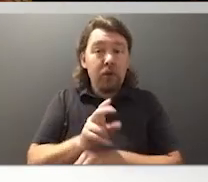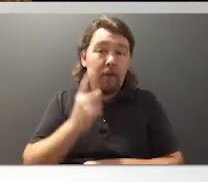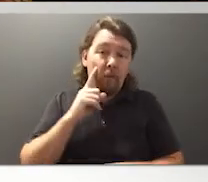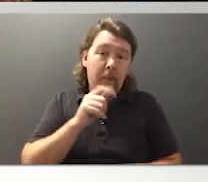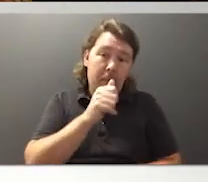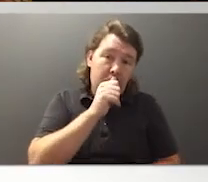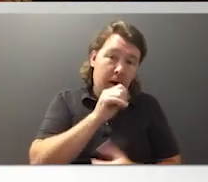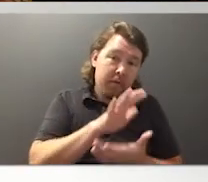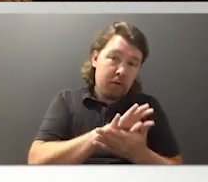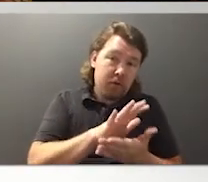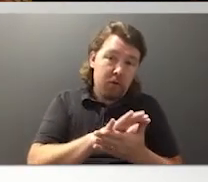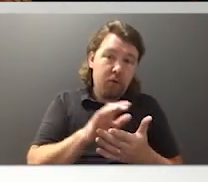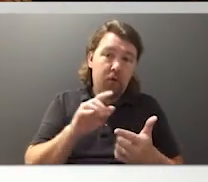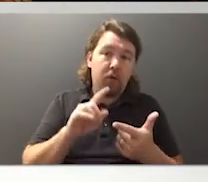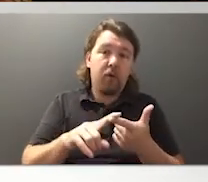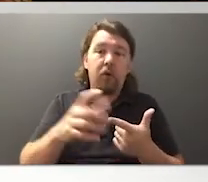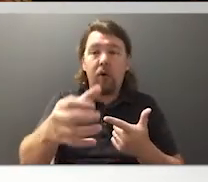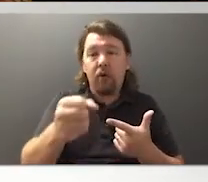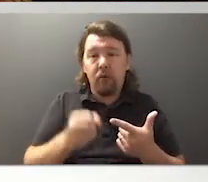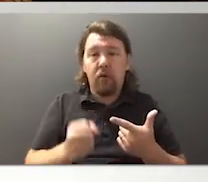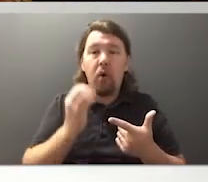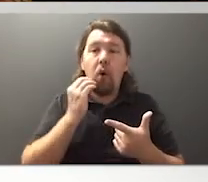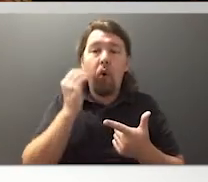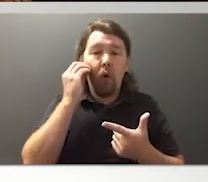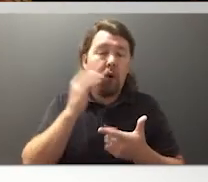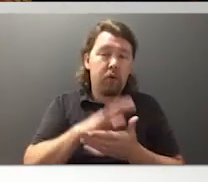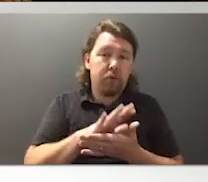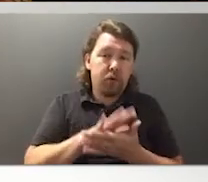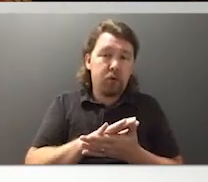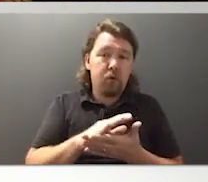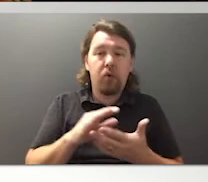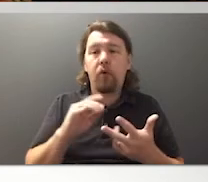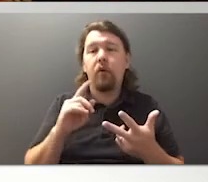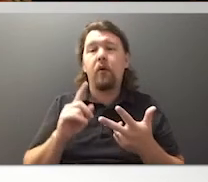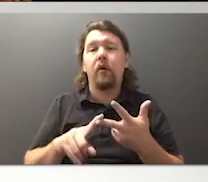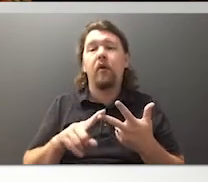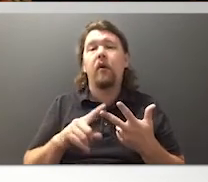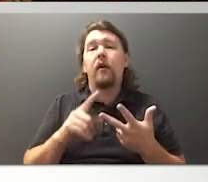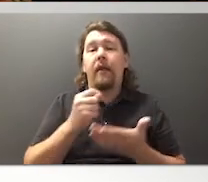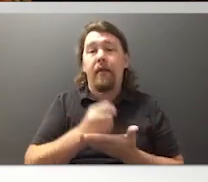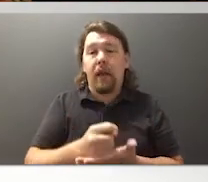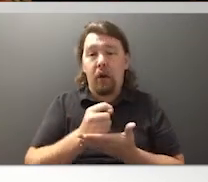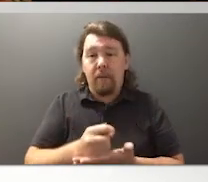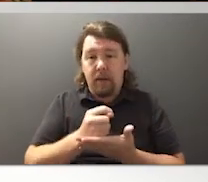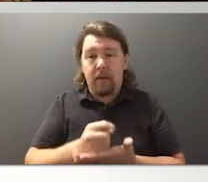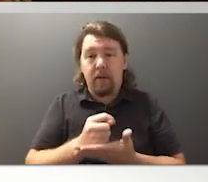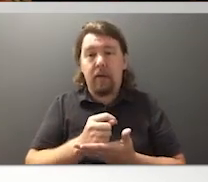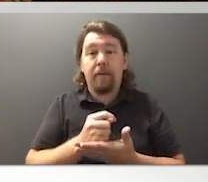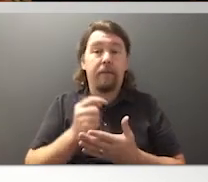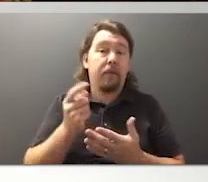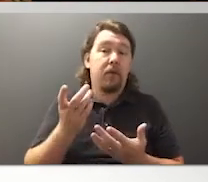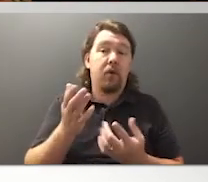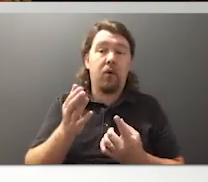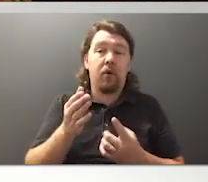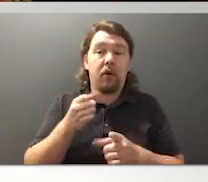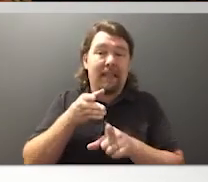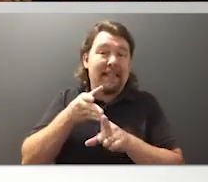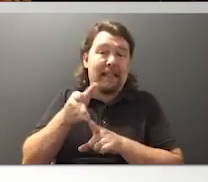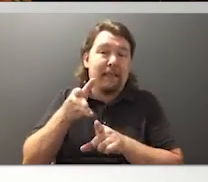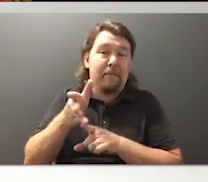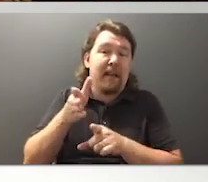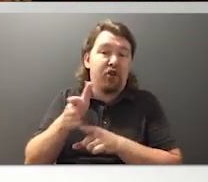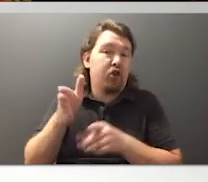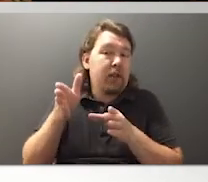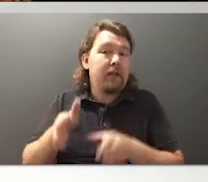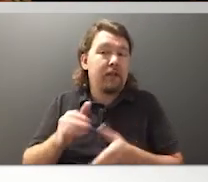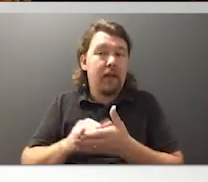school or to homeschool your student, your child. You may use it for therapy or specialists that you might need your child